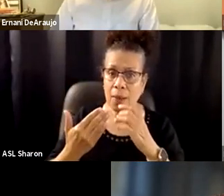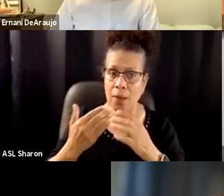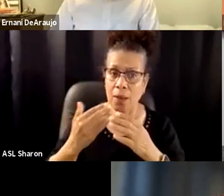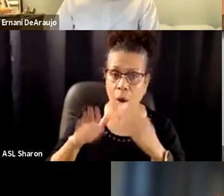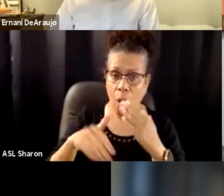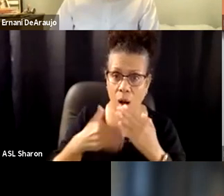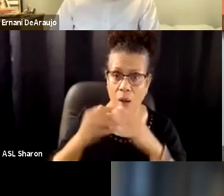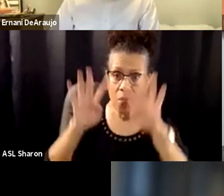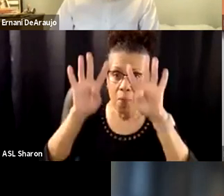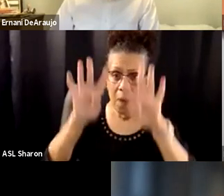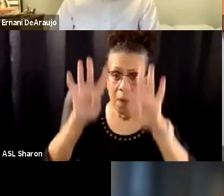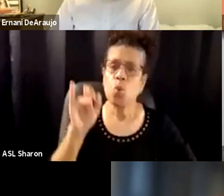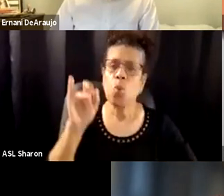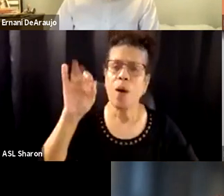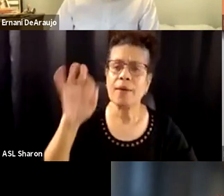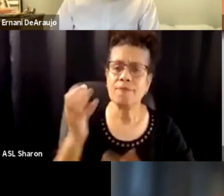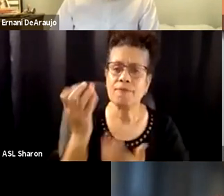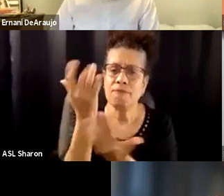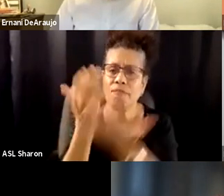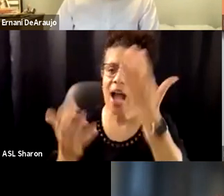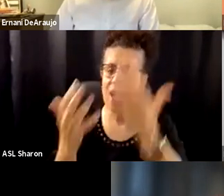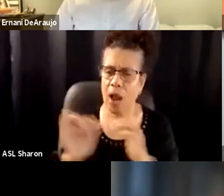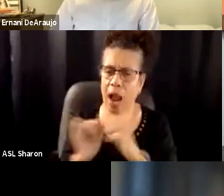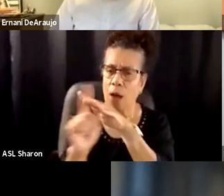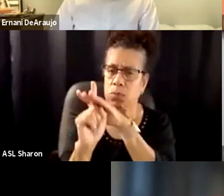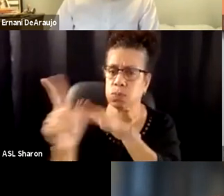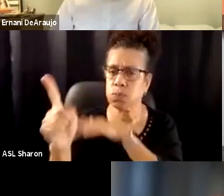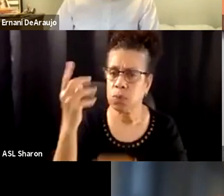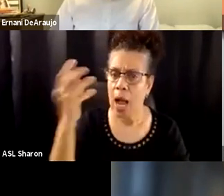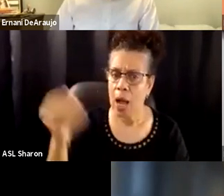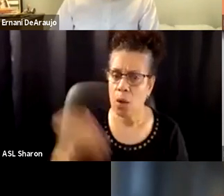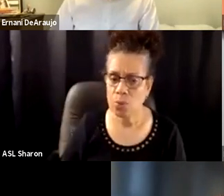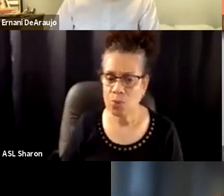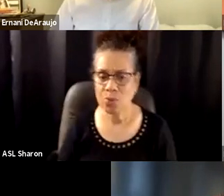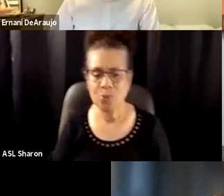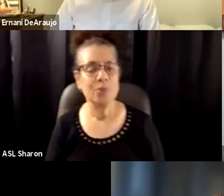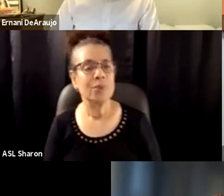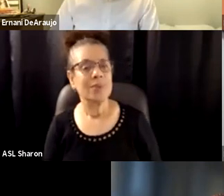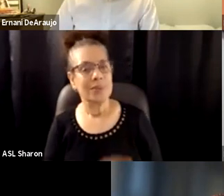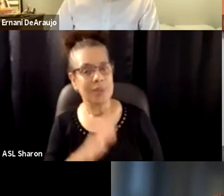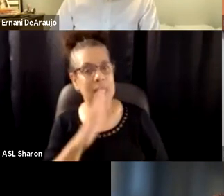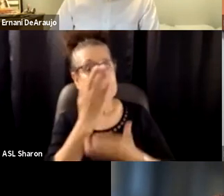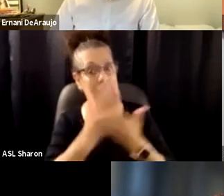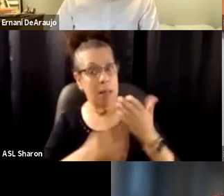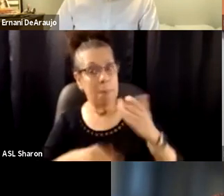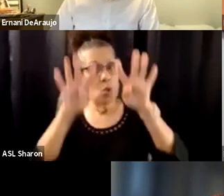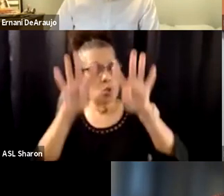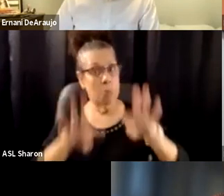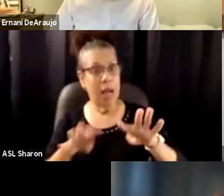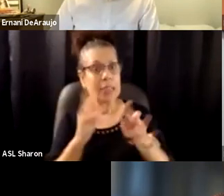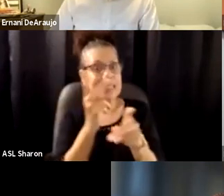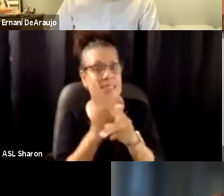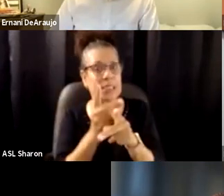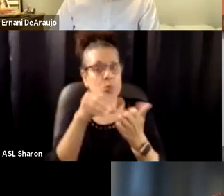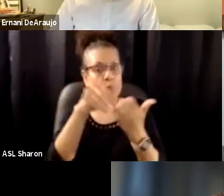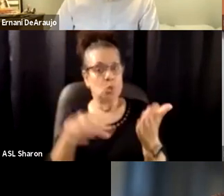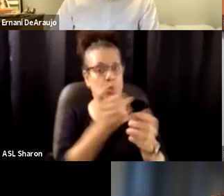safety issue if a fire does break out we can we can continue to talk about that um because those some of those bars are up for safety reasons and concerns so